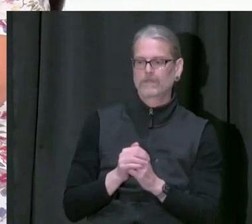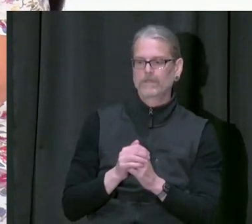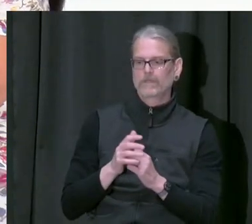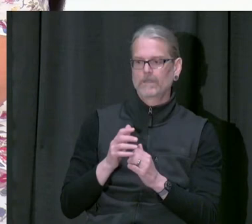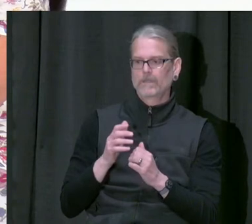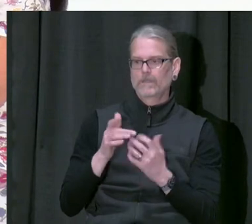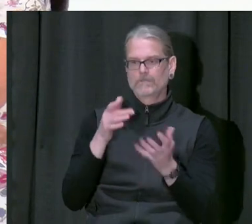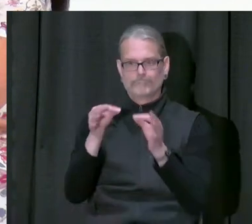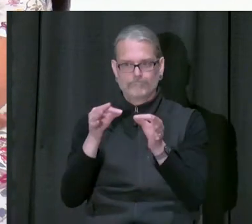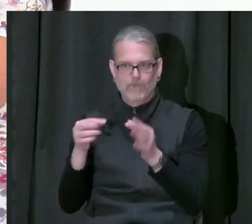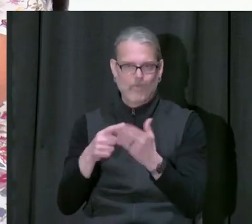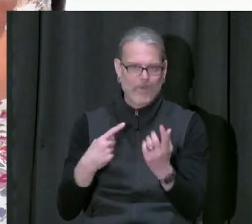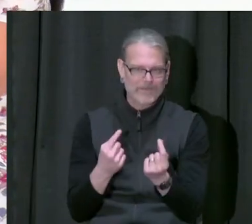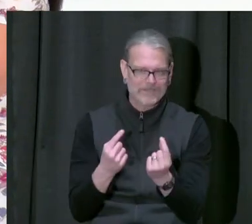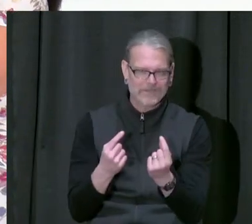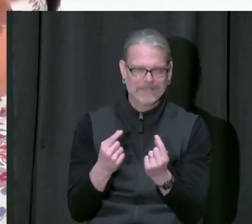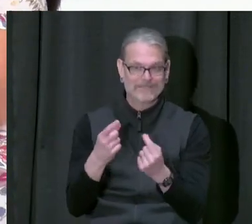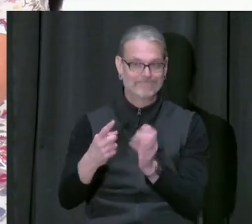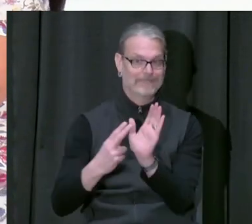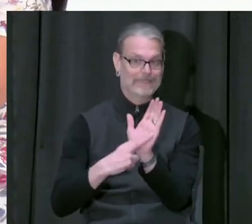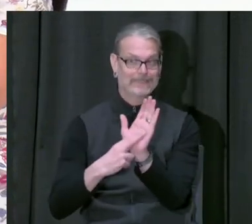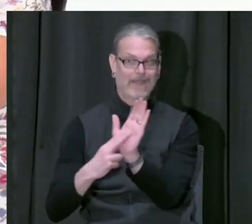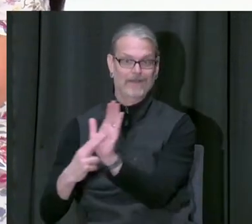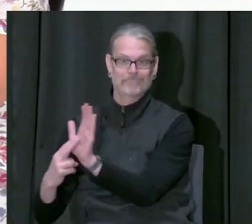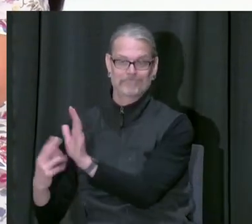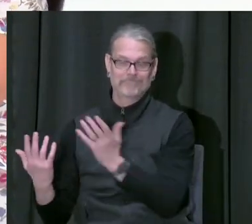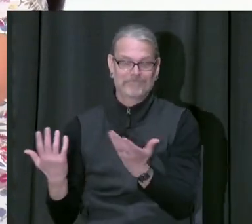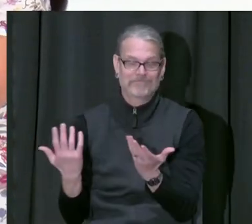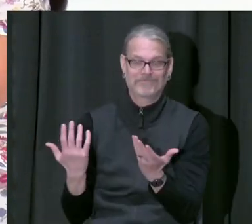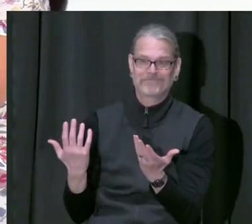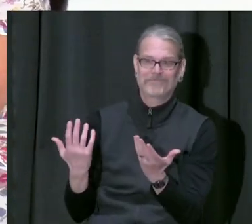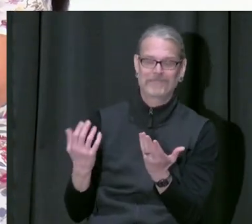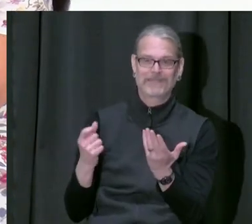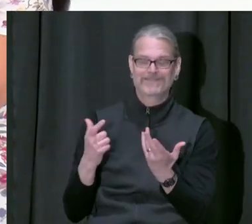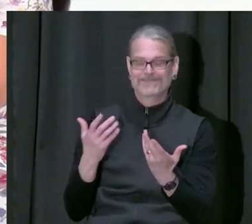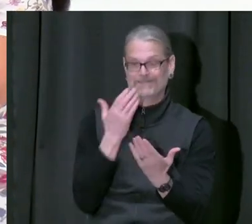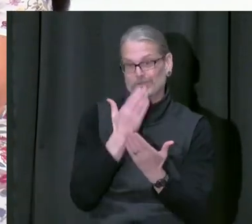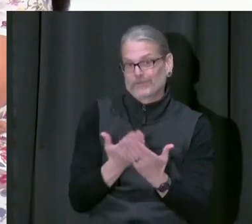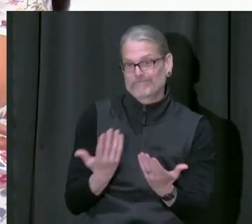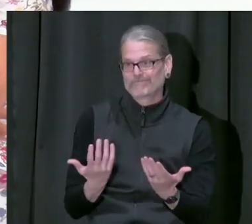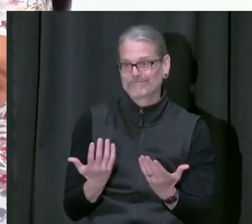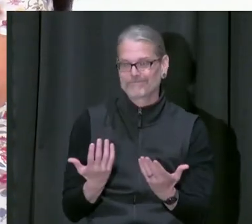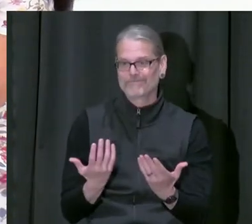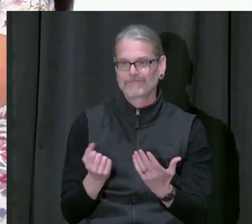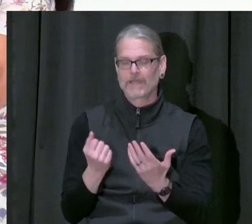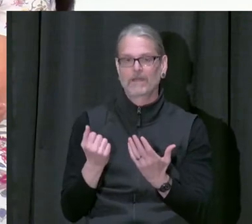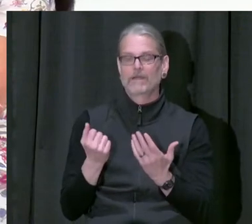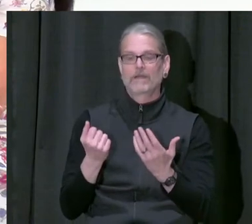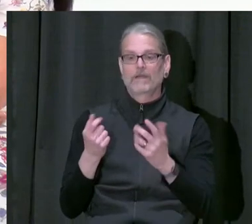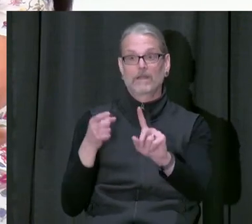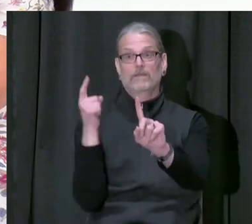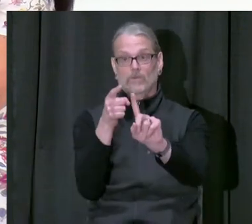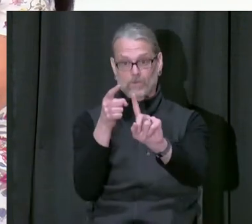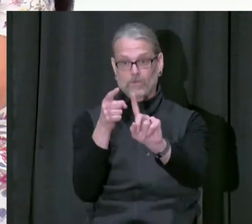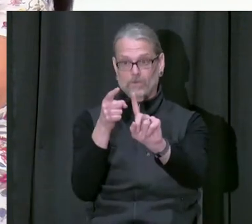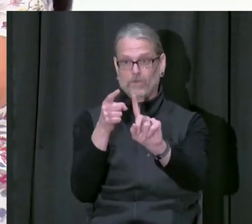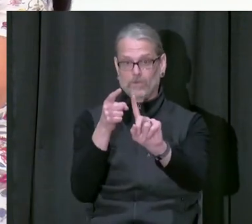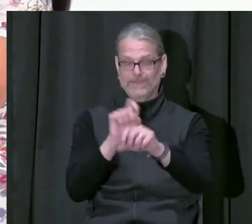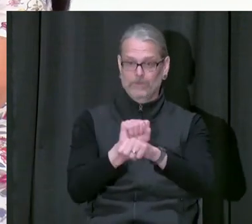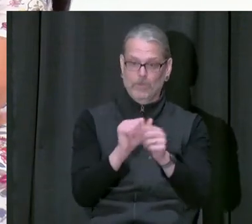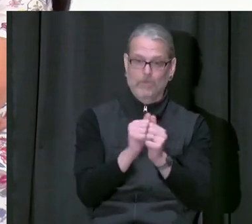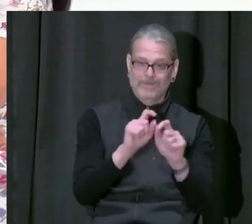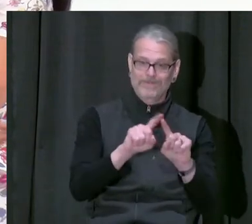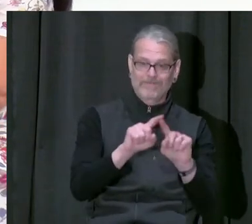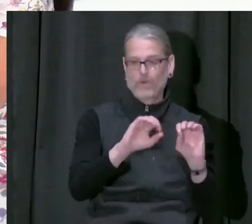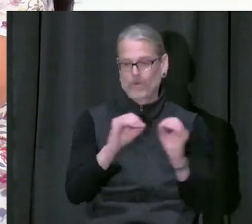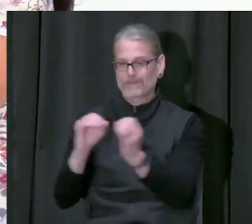tell them about what we're doing, have them sign up. We've got a booth in here, so, you know, the intent is to get working with organizations